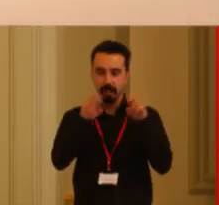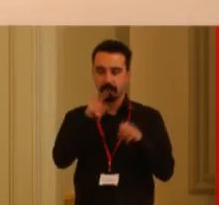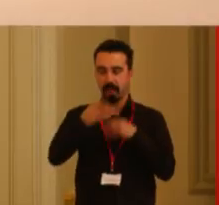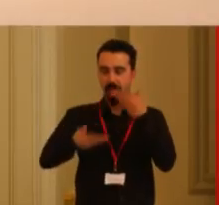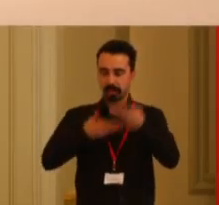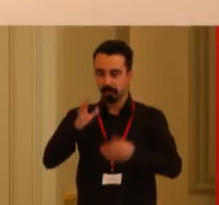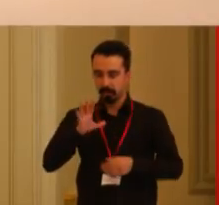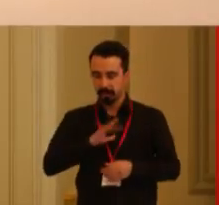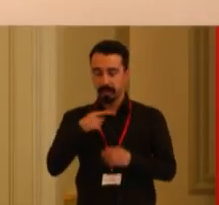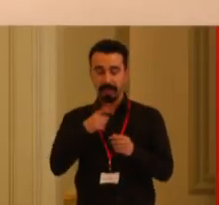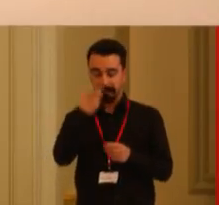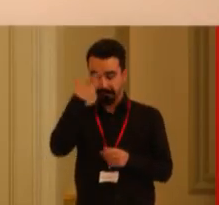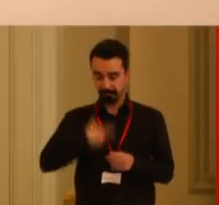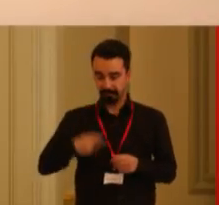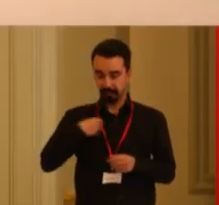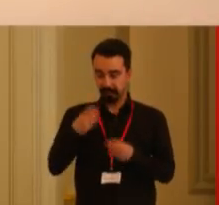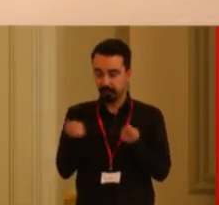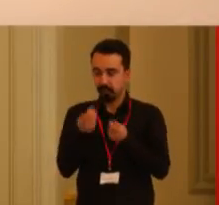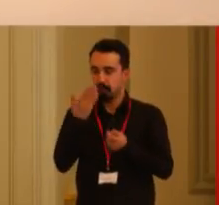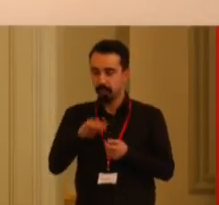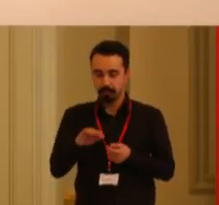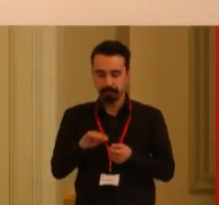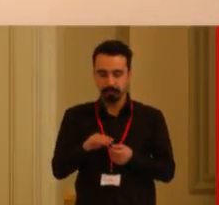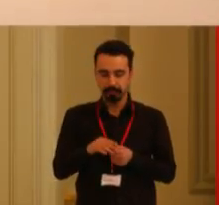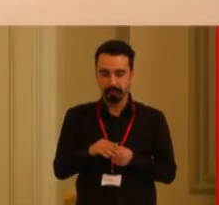the outcome. However, this research shows that